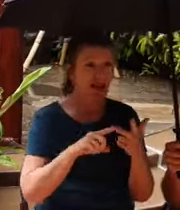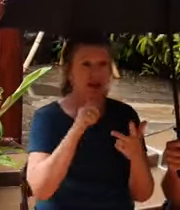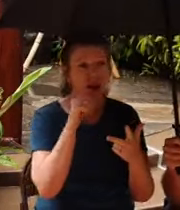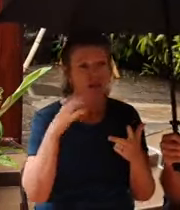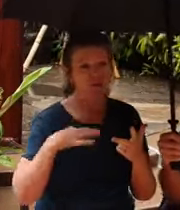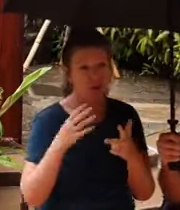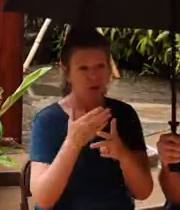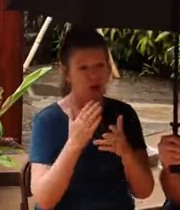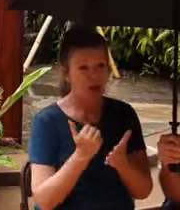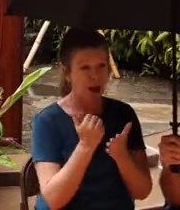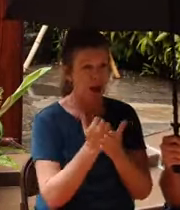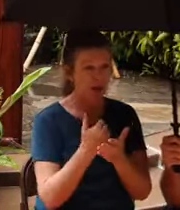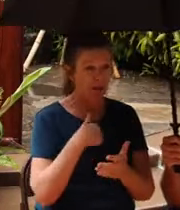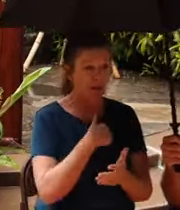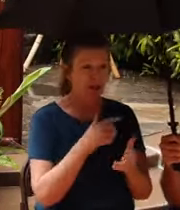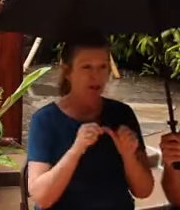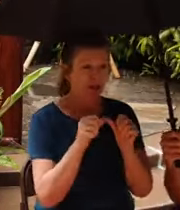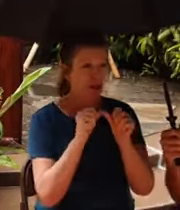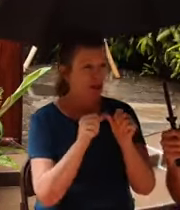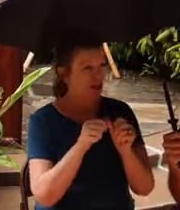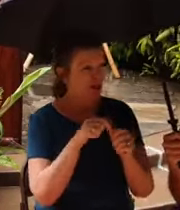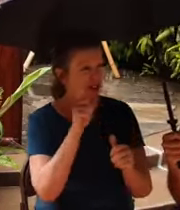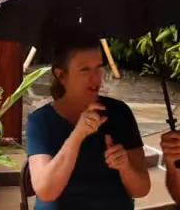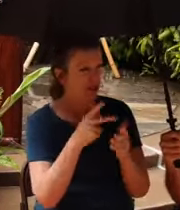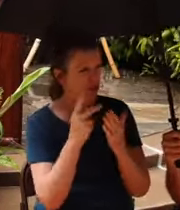helping us to continue this much needed program.